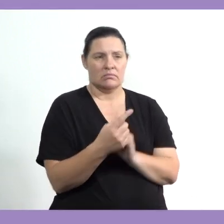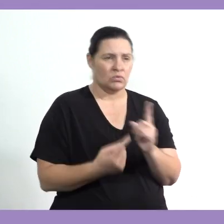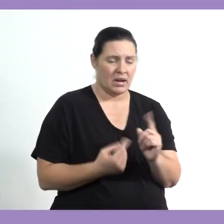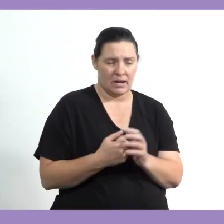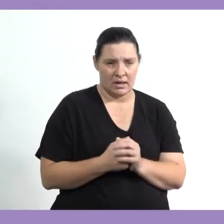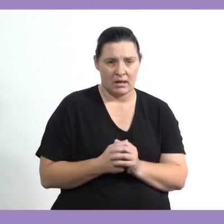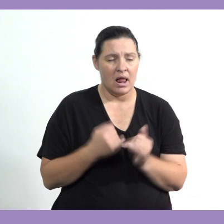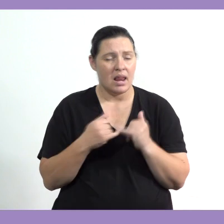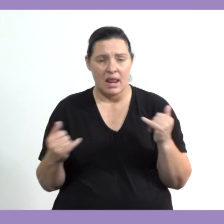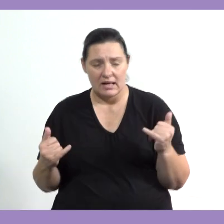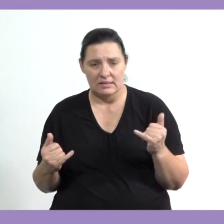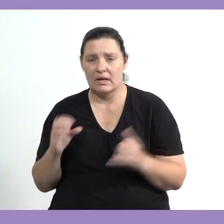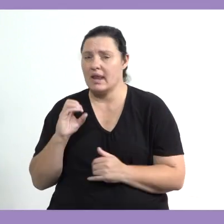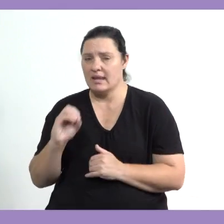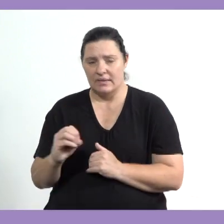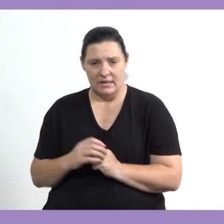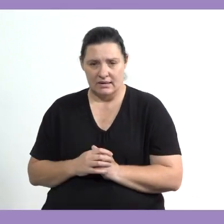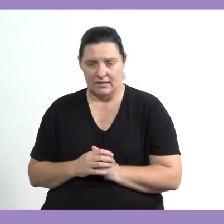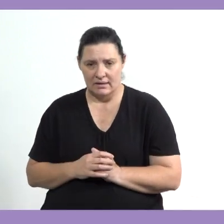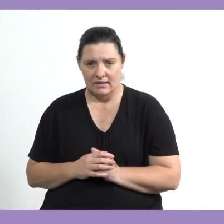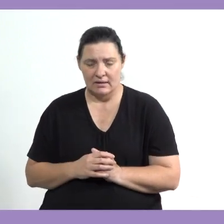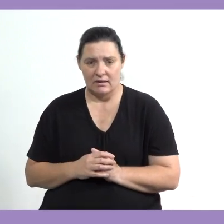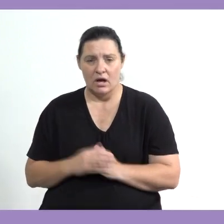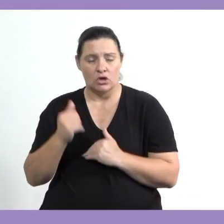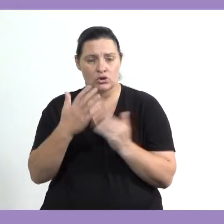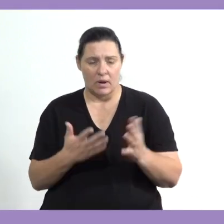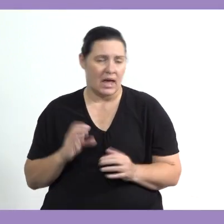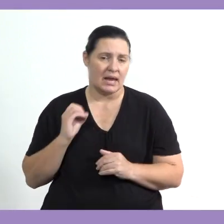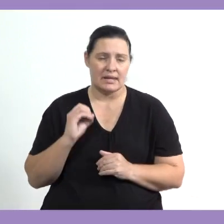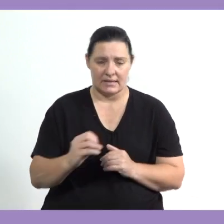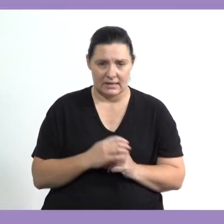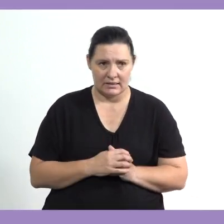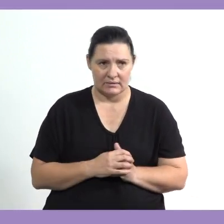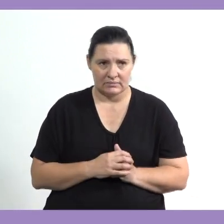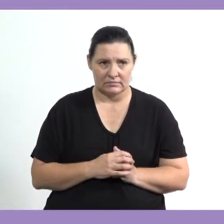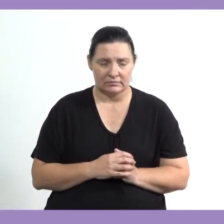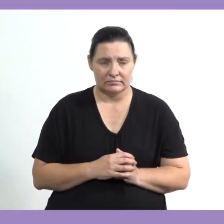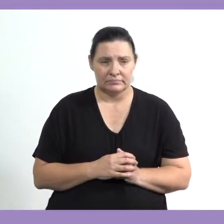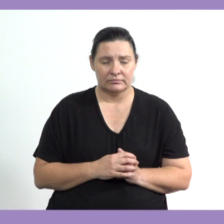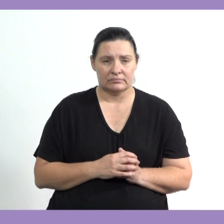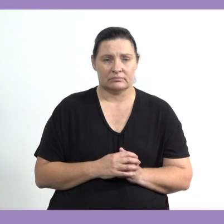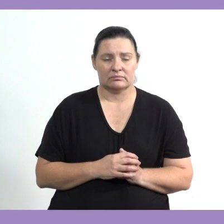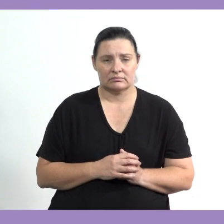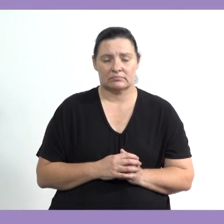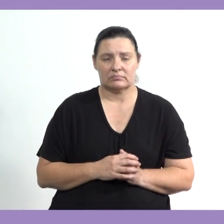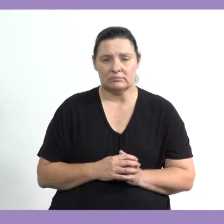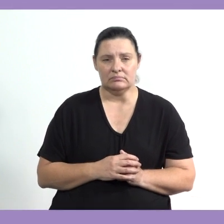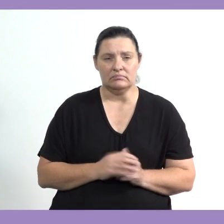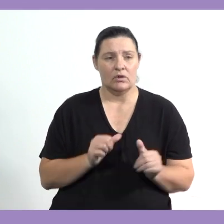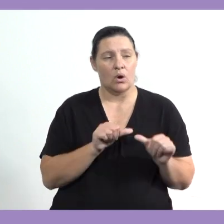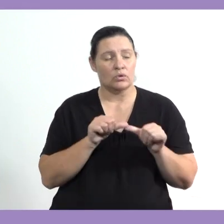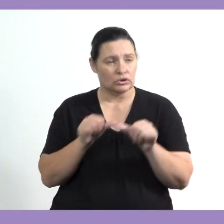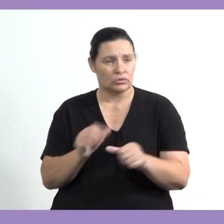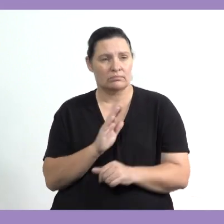1 there. And the number of lines, we have no lines at all. And the number of squares, we have no squares at all. Now, can